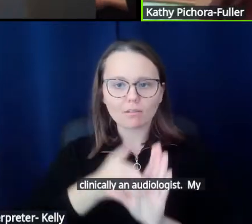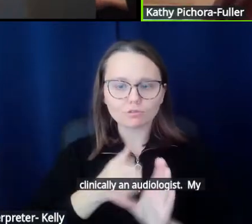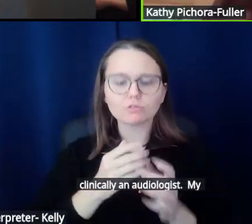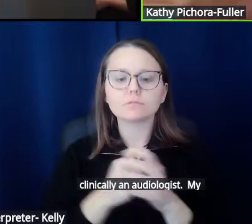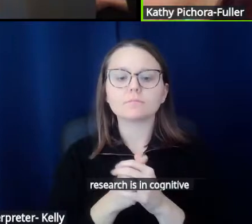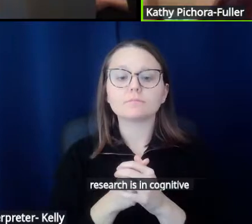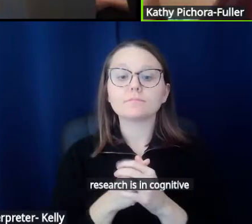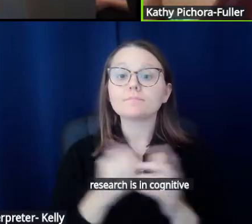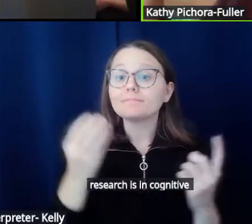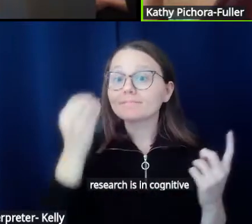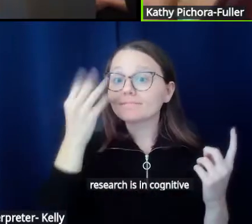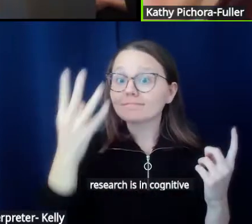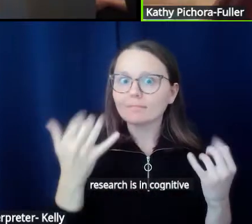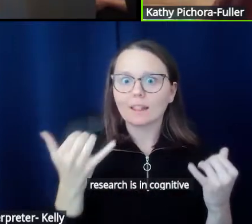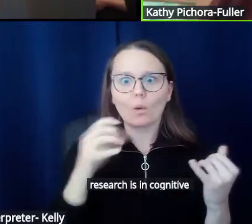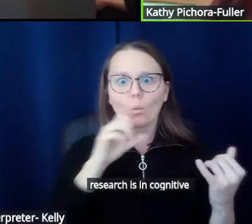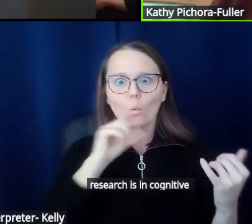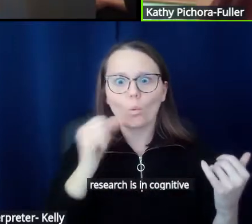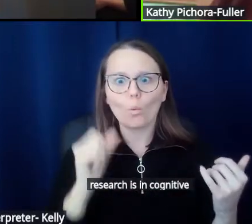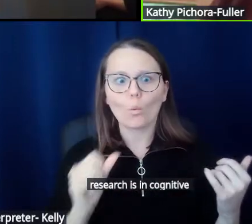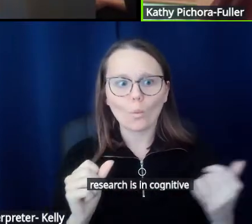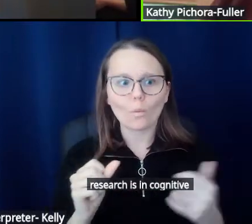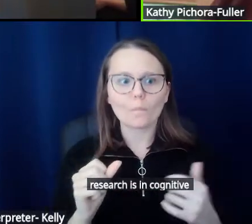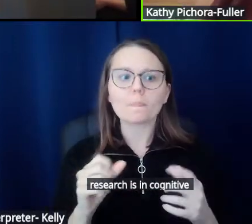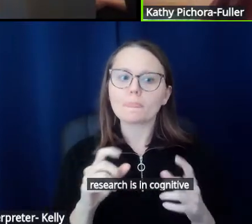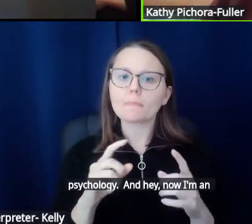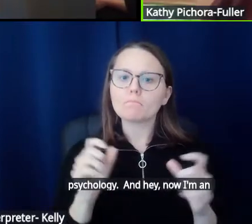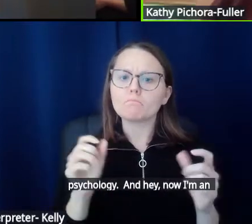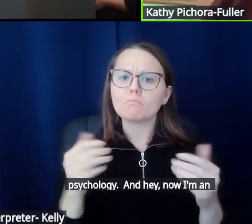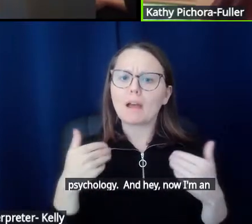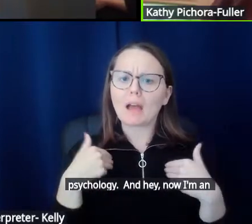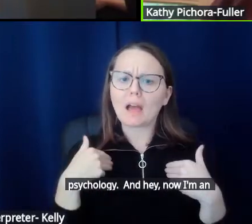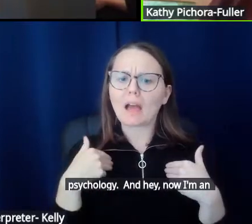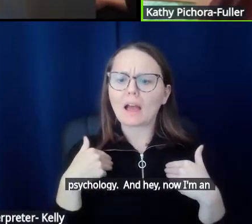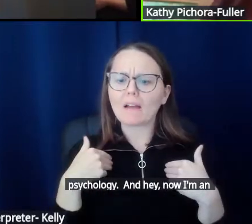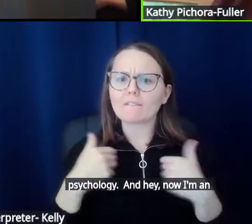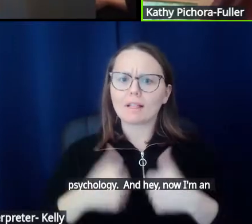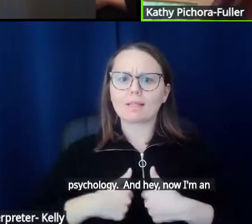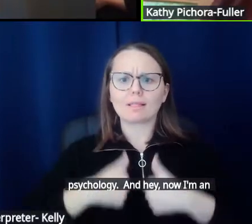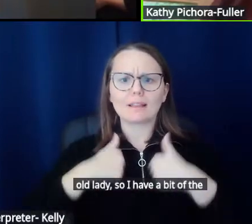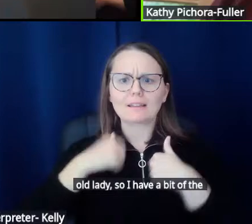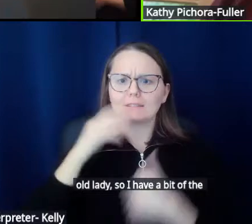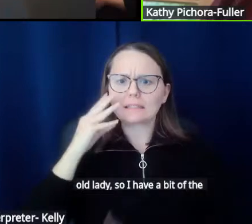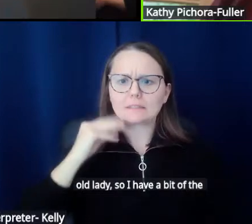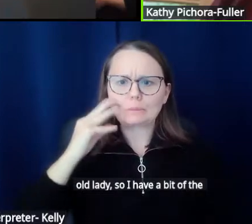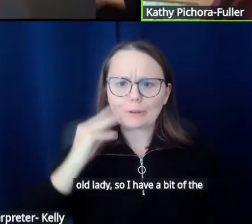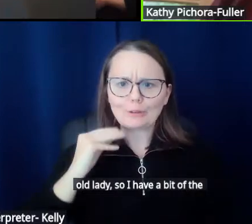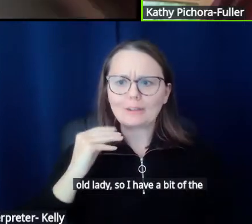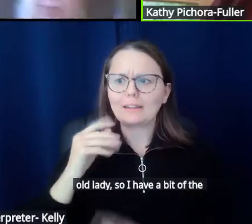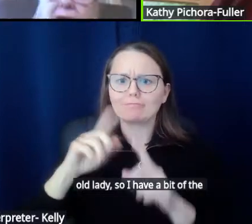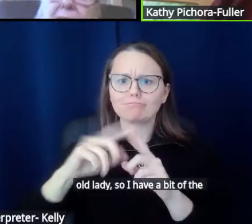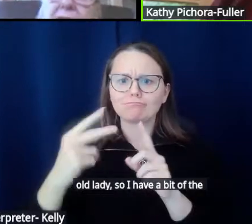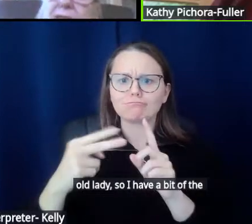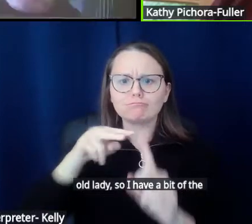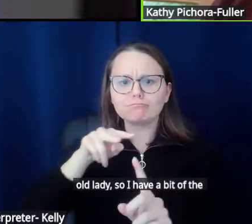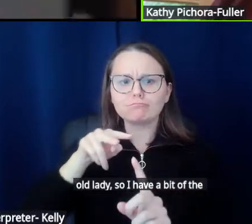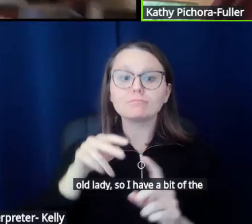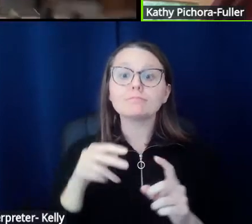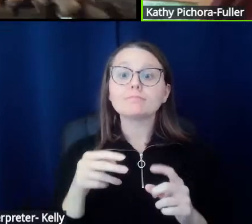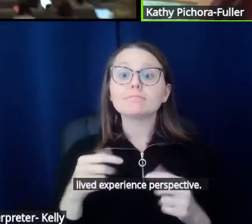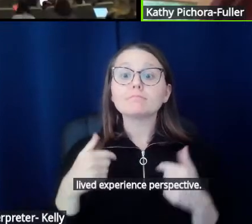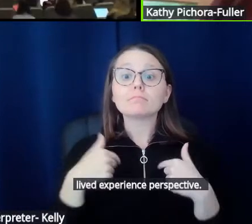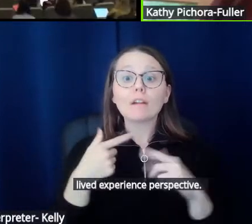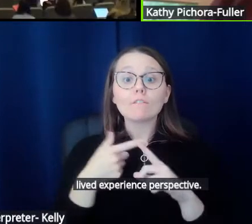hey, now I'm an old lady. And so I have a bit of the lived experience perspective. I'm coming to you from